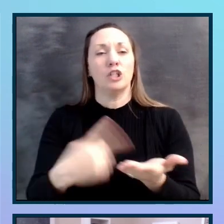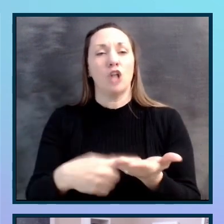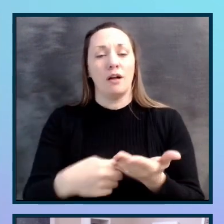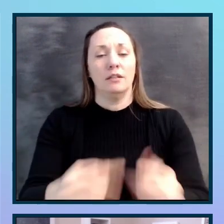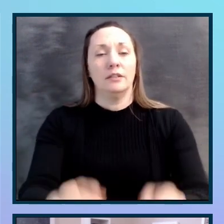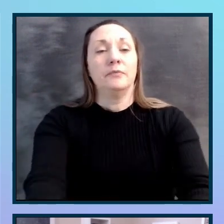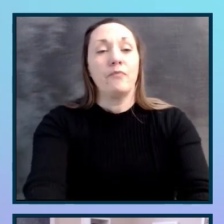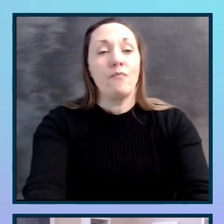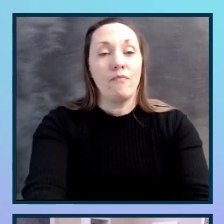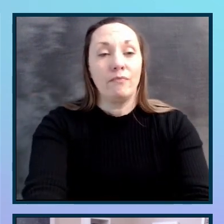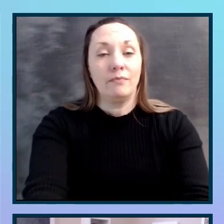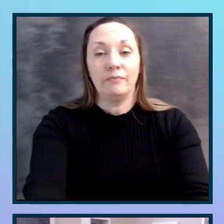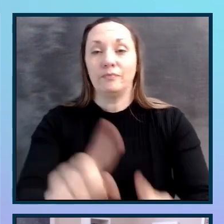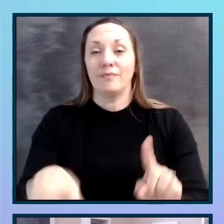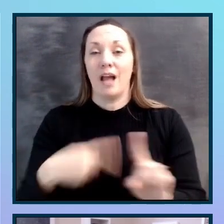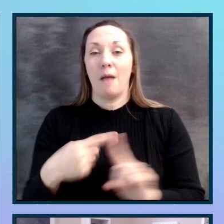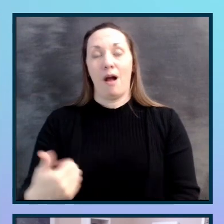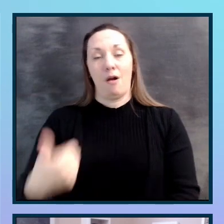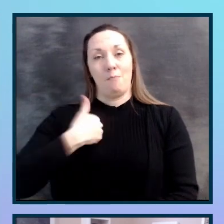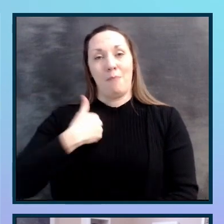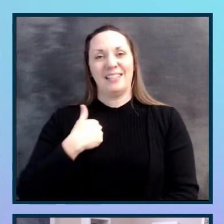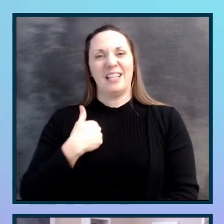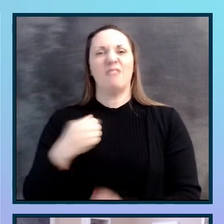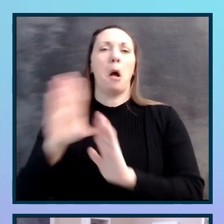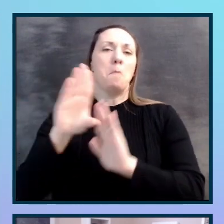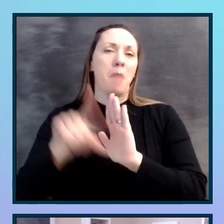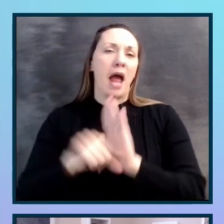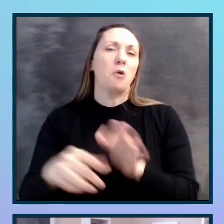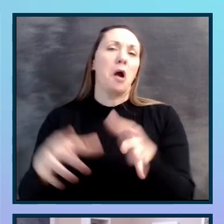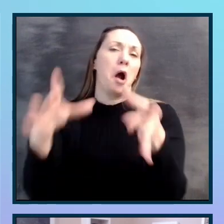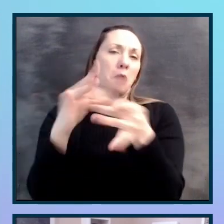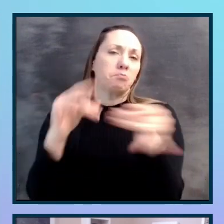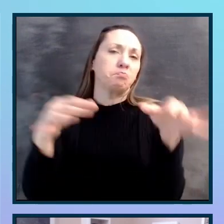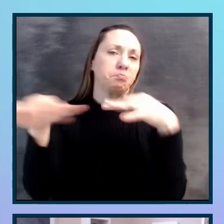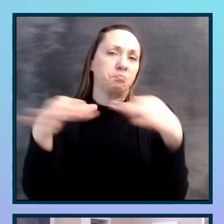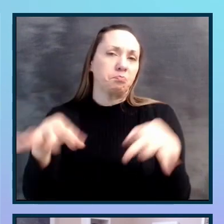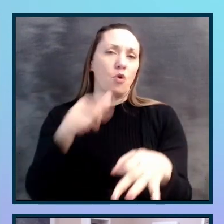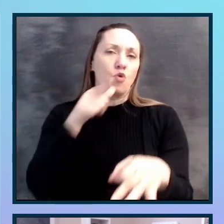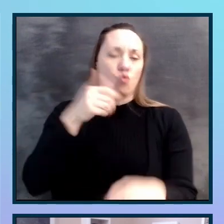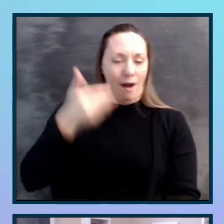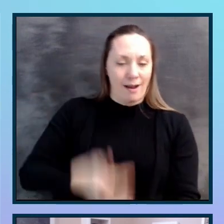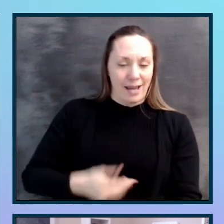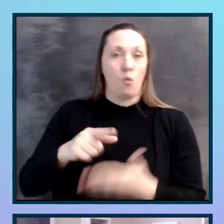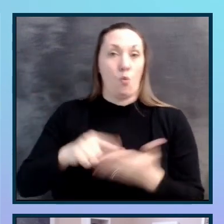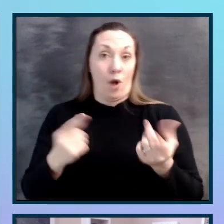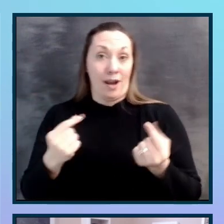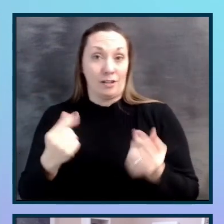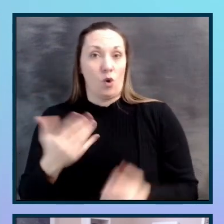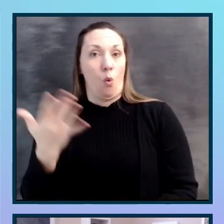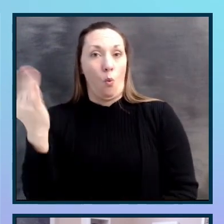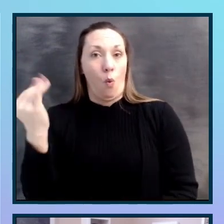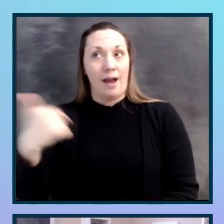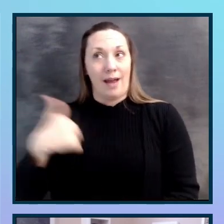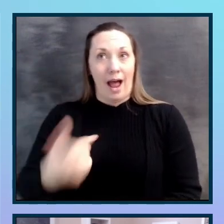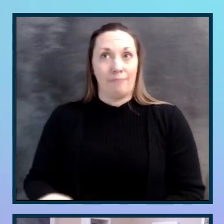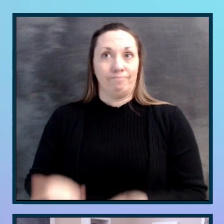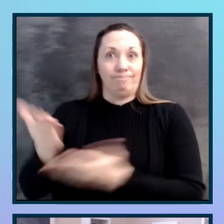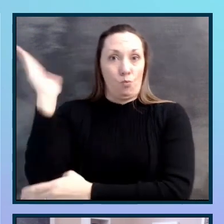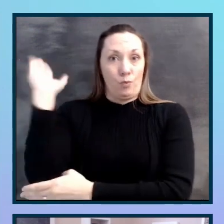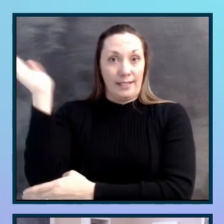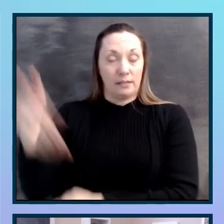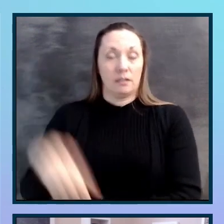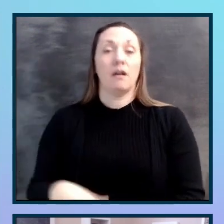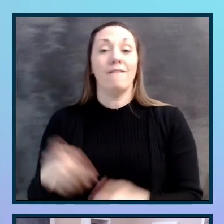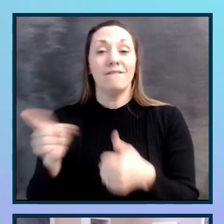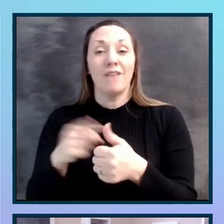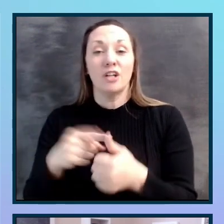bit about myself, give you some background as to who I am and what I do and why I'm the one giving this talk. First of all,